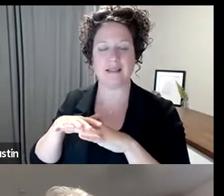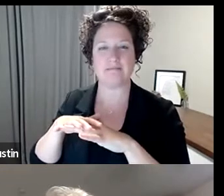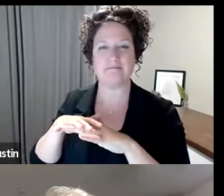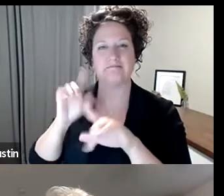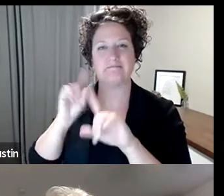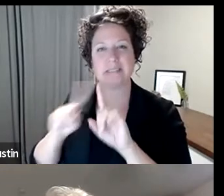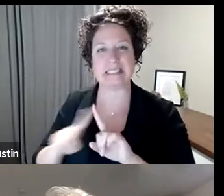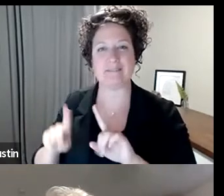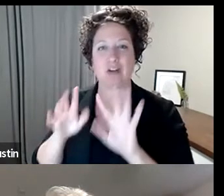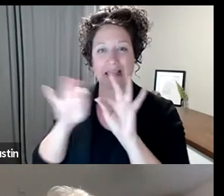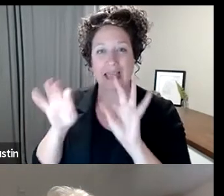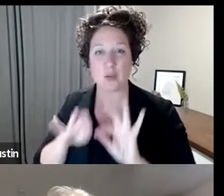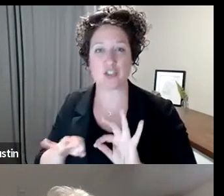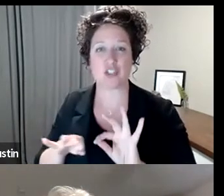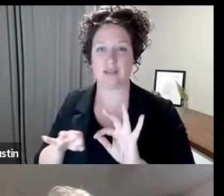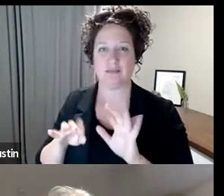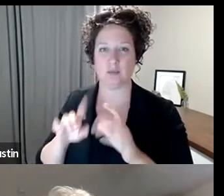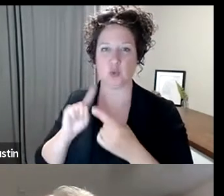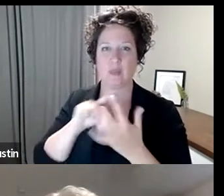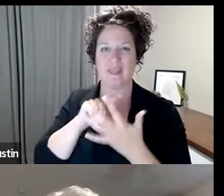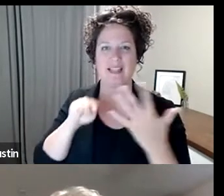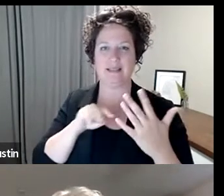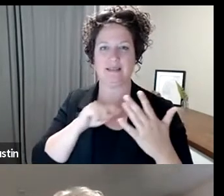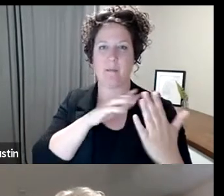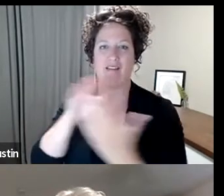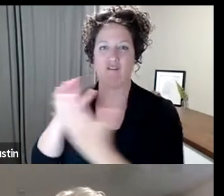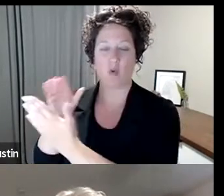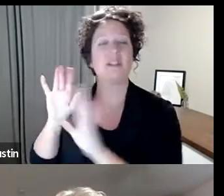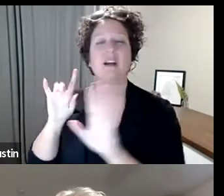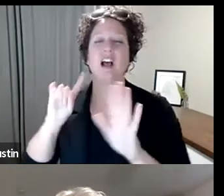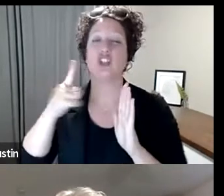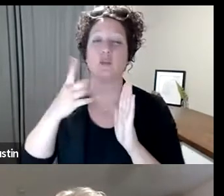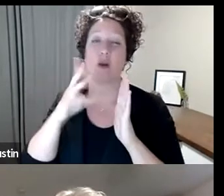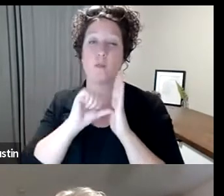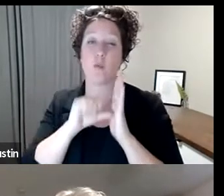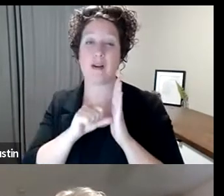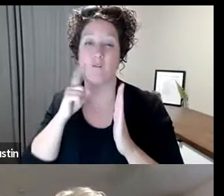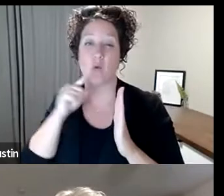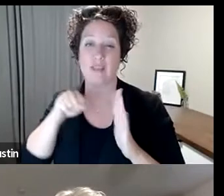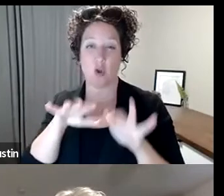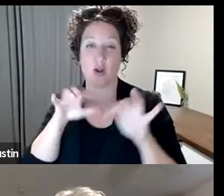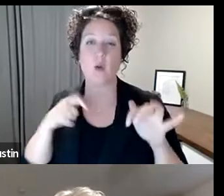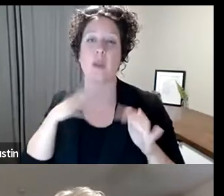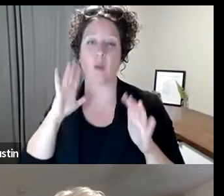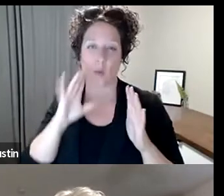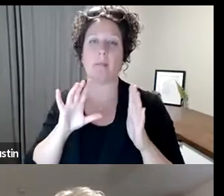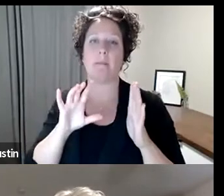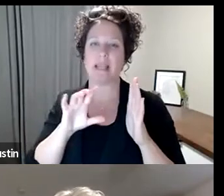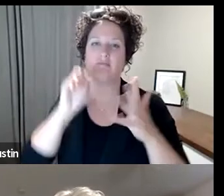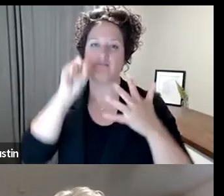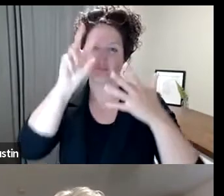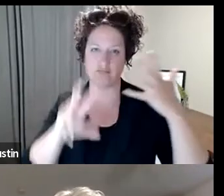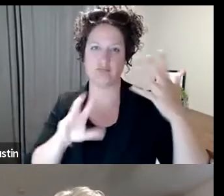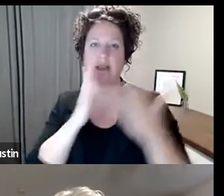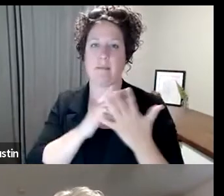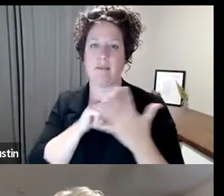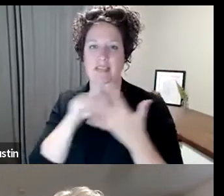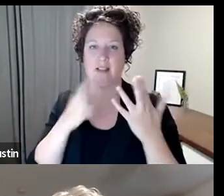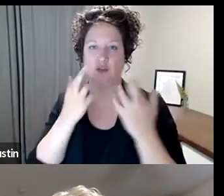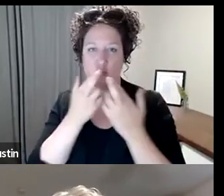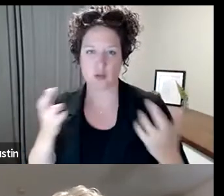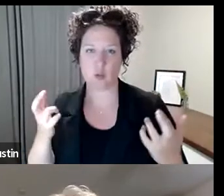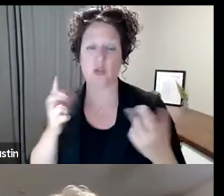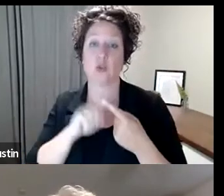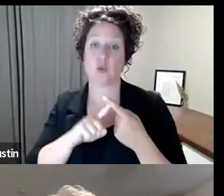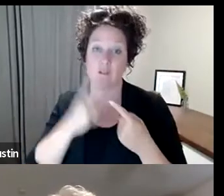different languages into platforms. And I just want to point out for our audience that we'll be highlighting some of these resources specific to designers